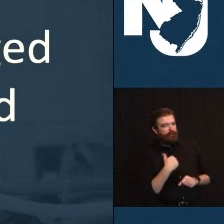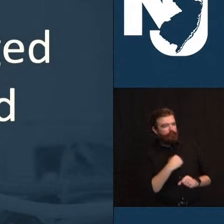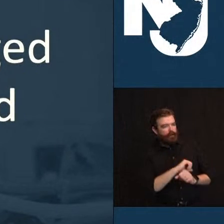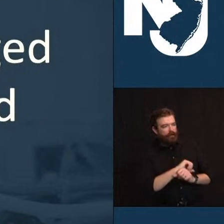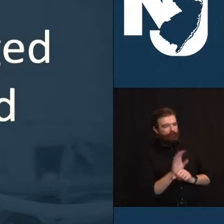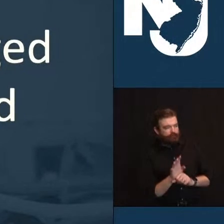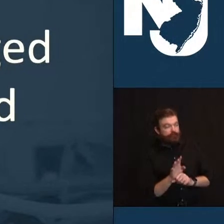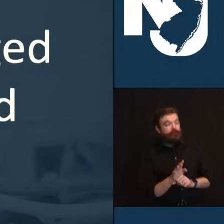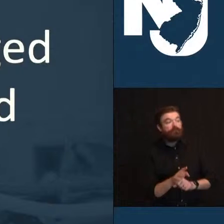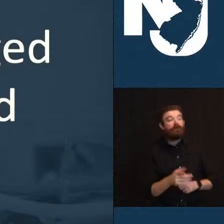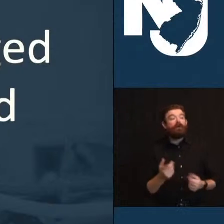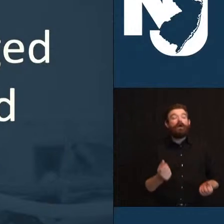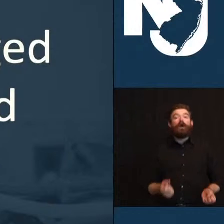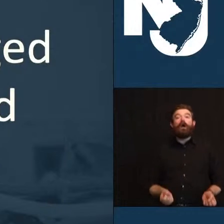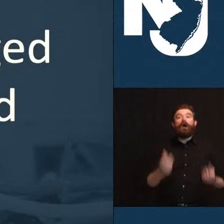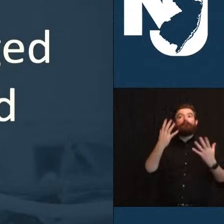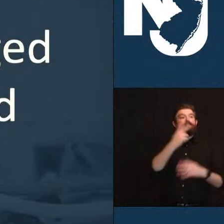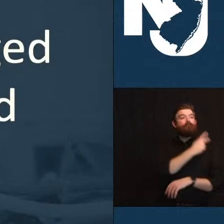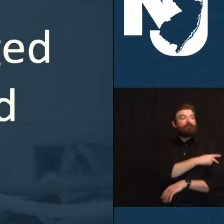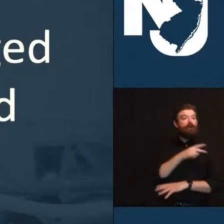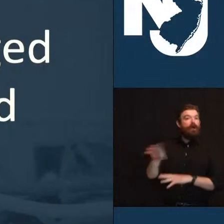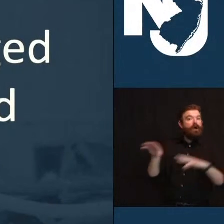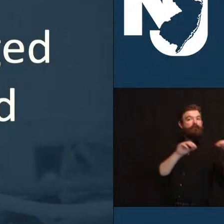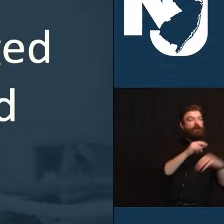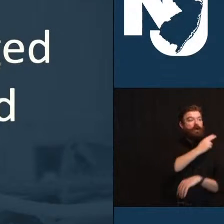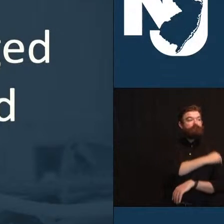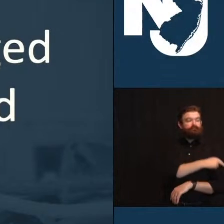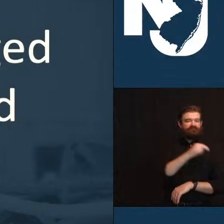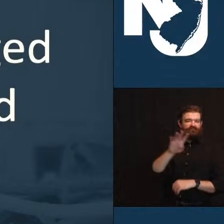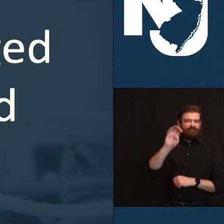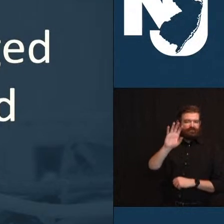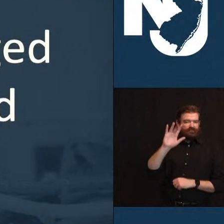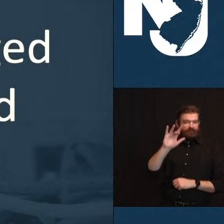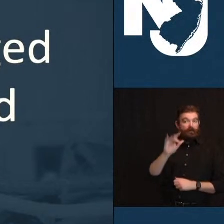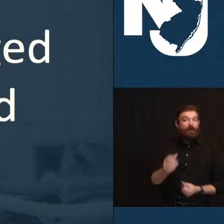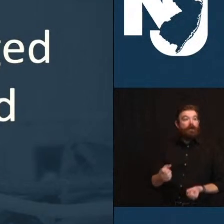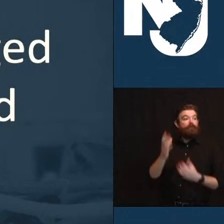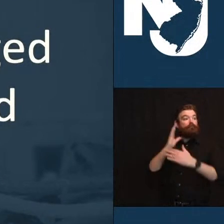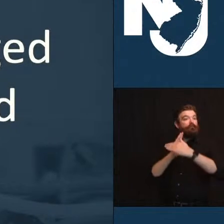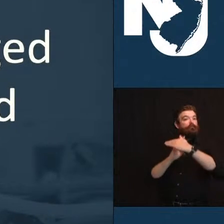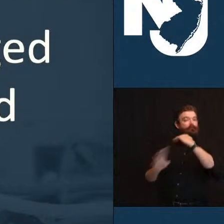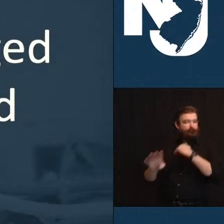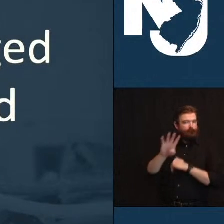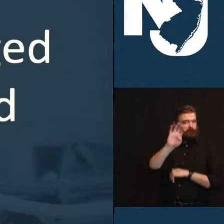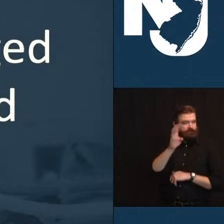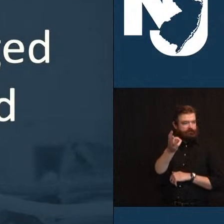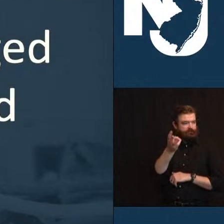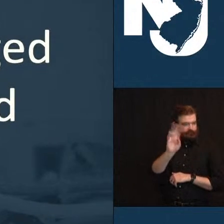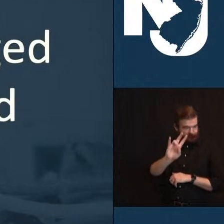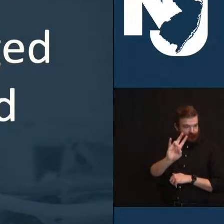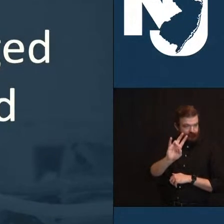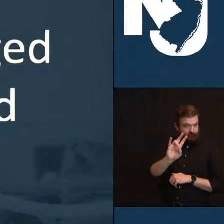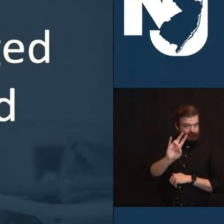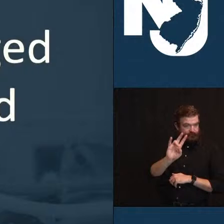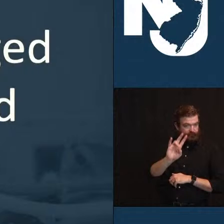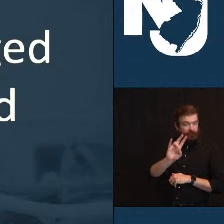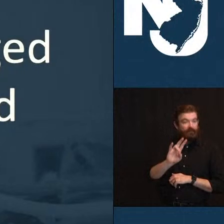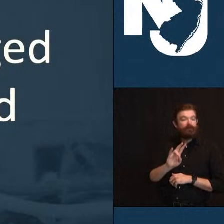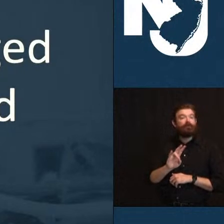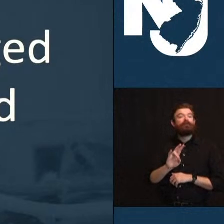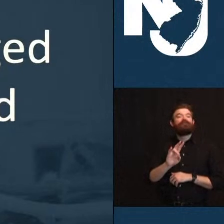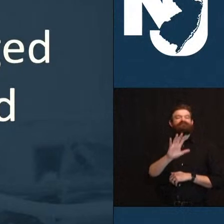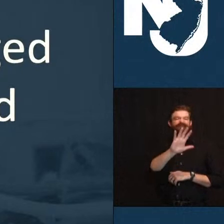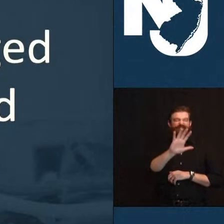by 467 who walked in. And this is apples to oranges. They're not yet confirmed, but 54